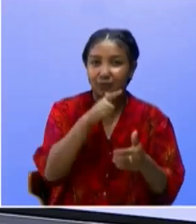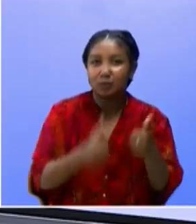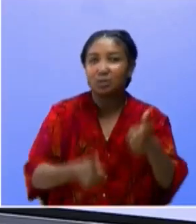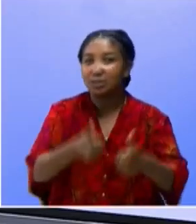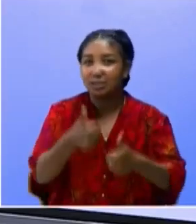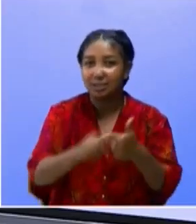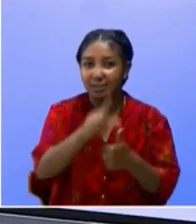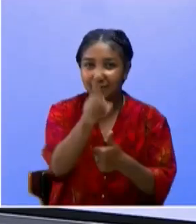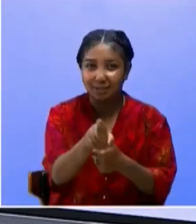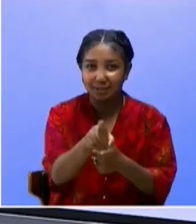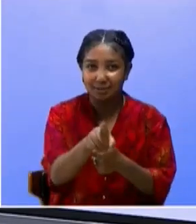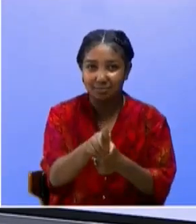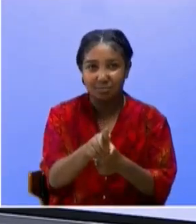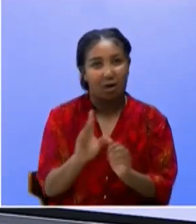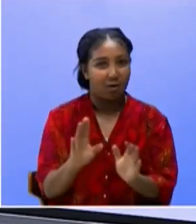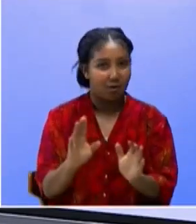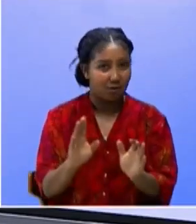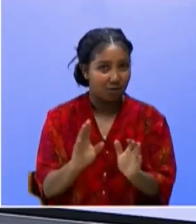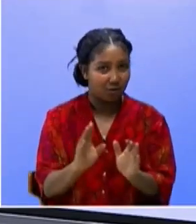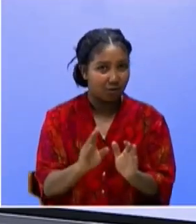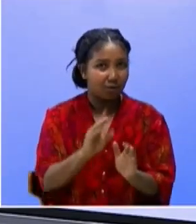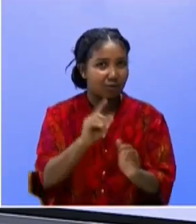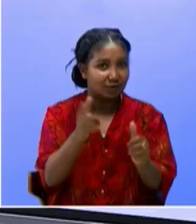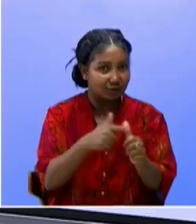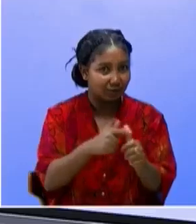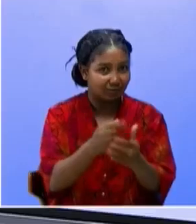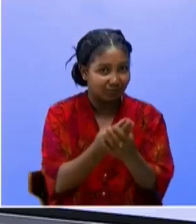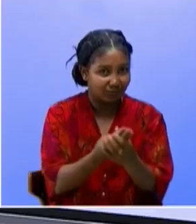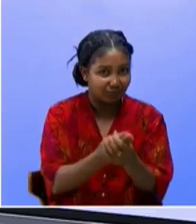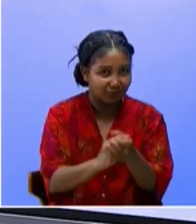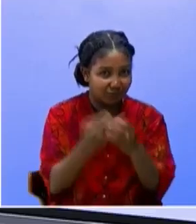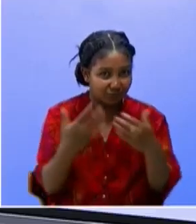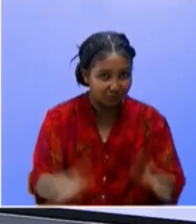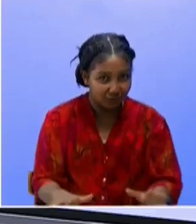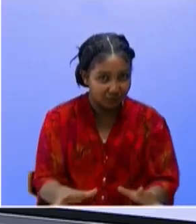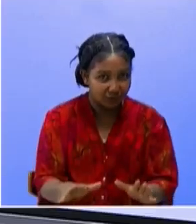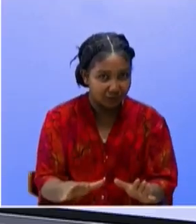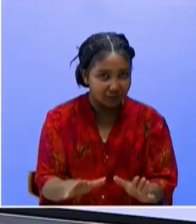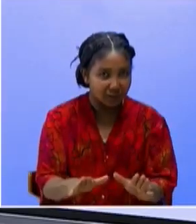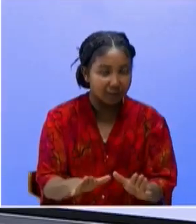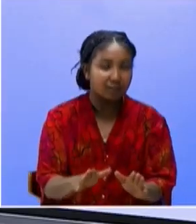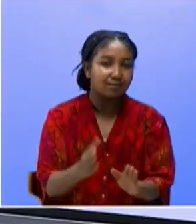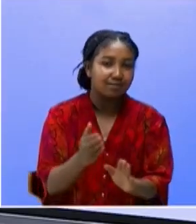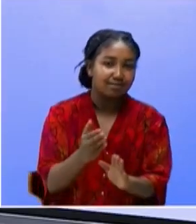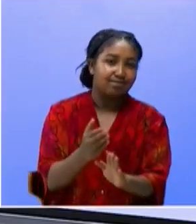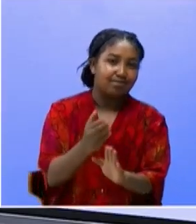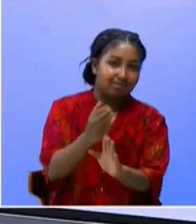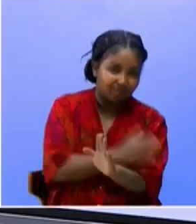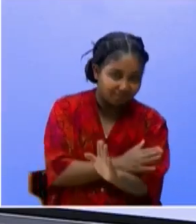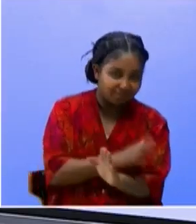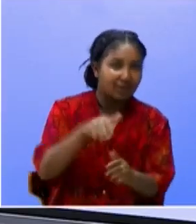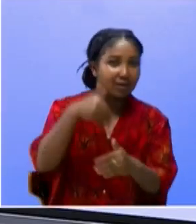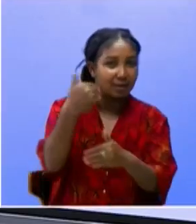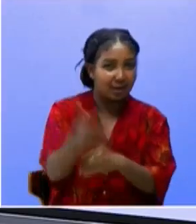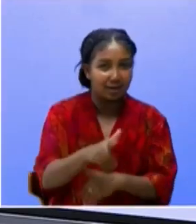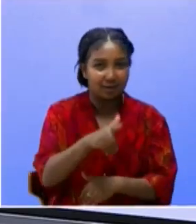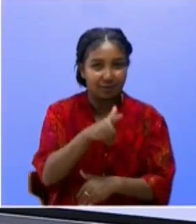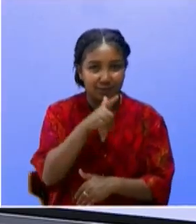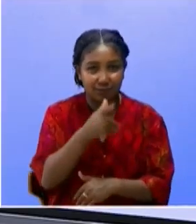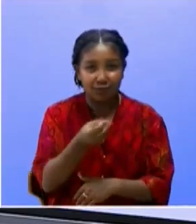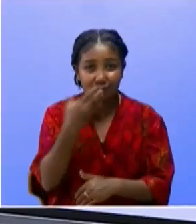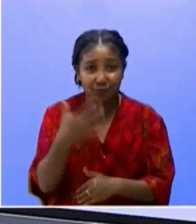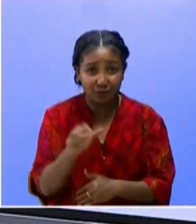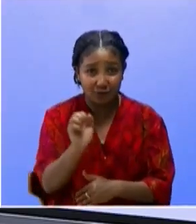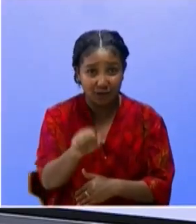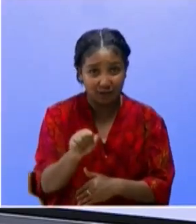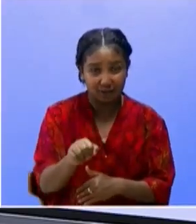Yes? Obviously, even though you wash your hands before and after you eat, but we don't eat before washing